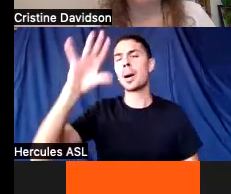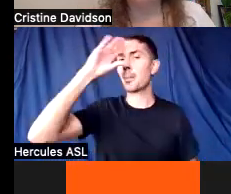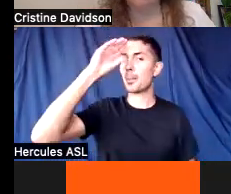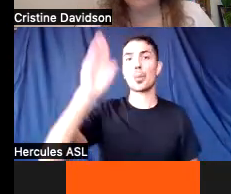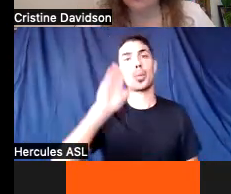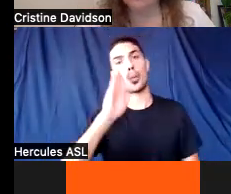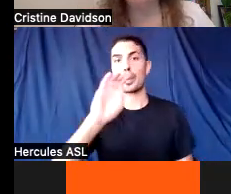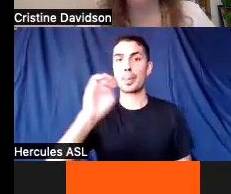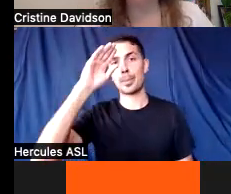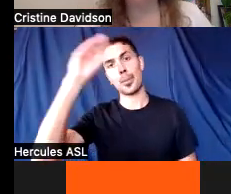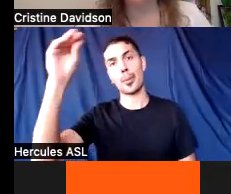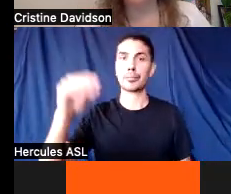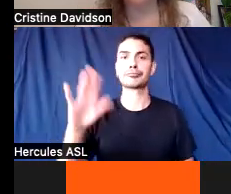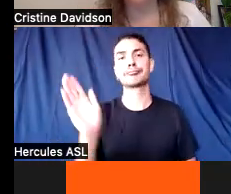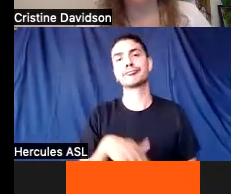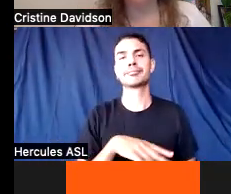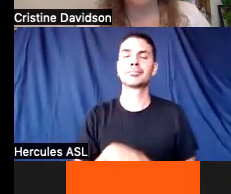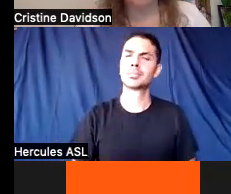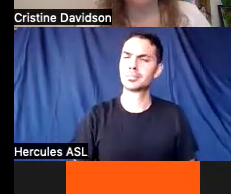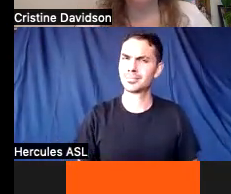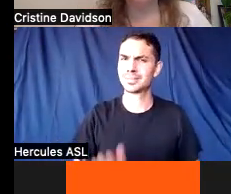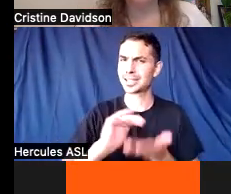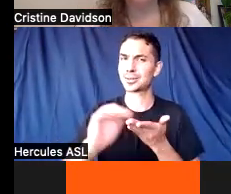Yeah. Food systems.